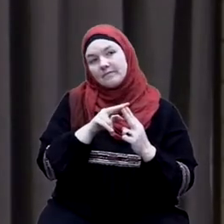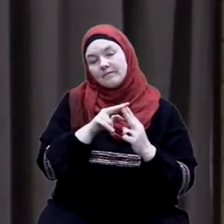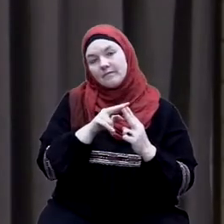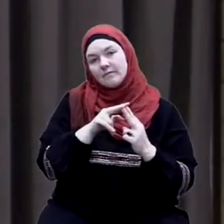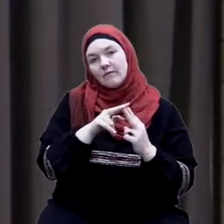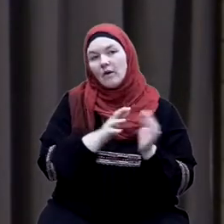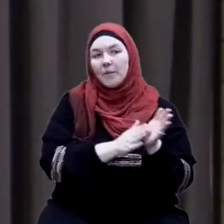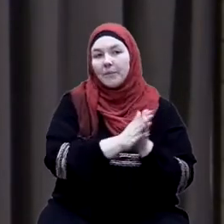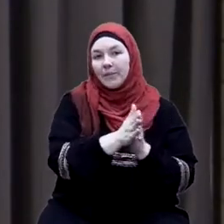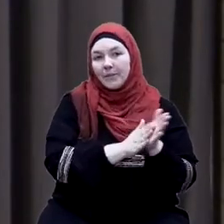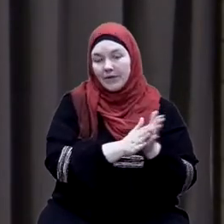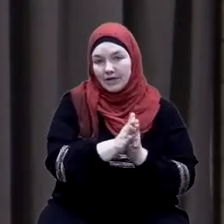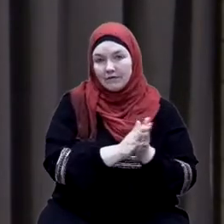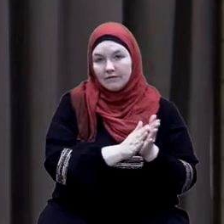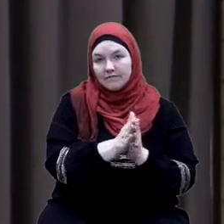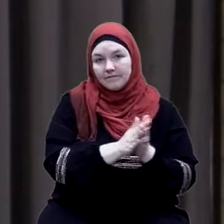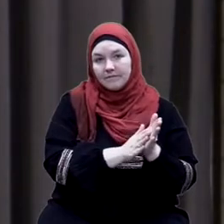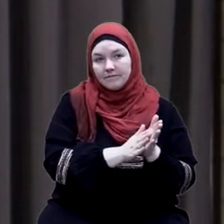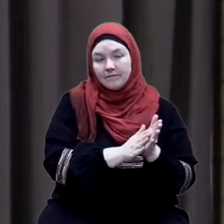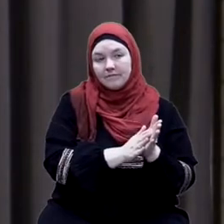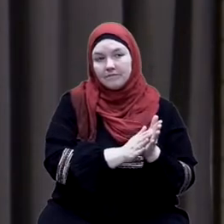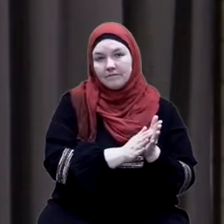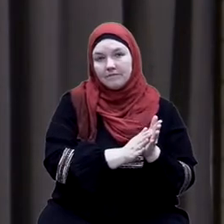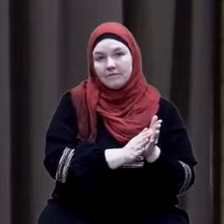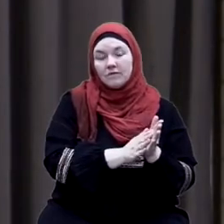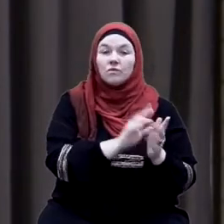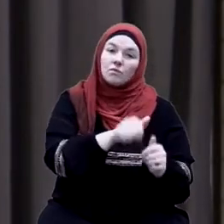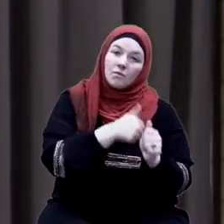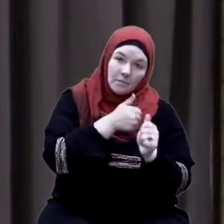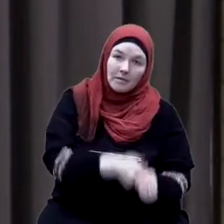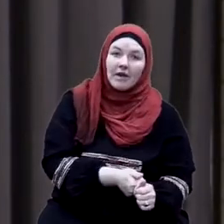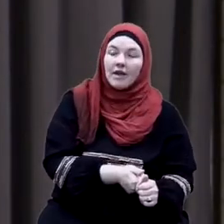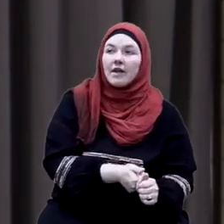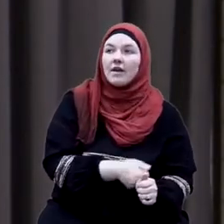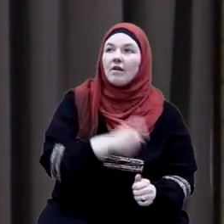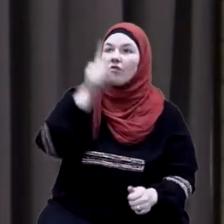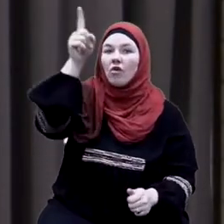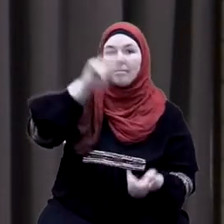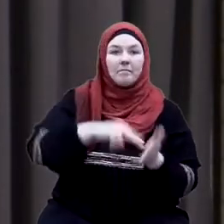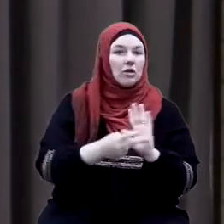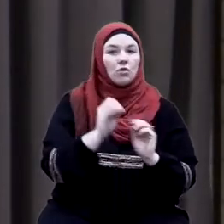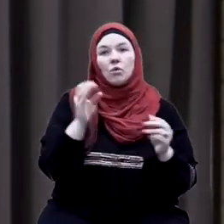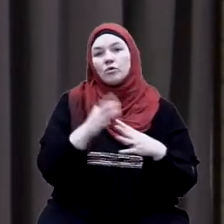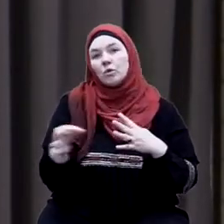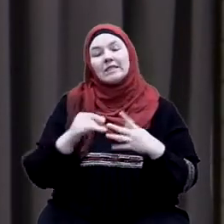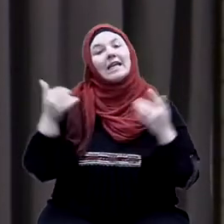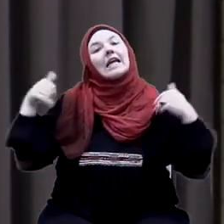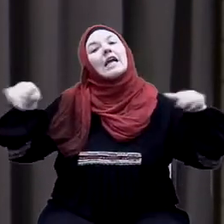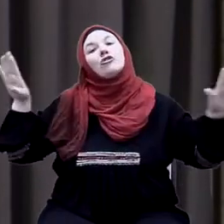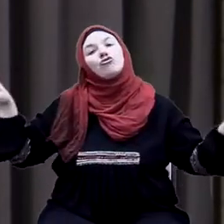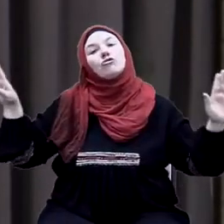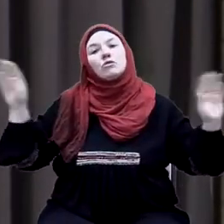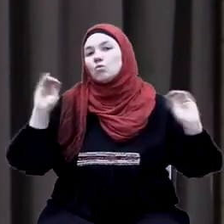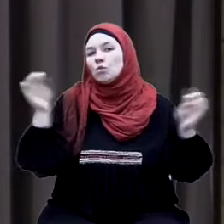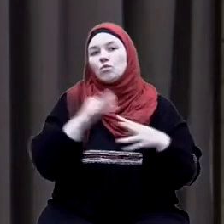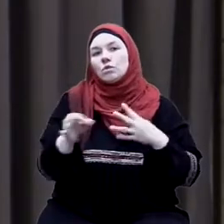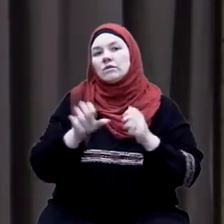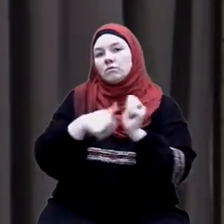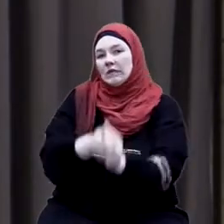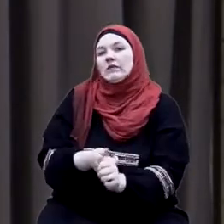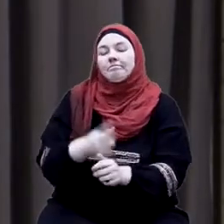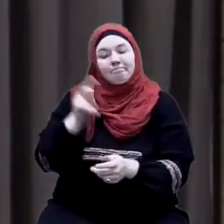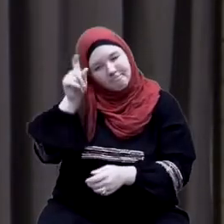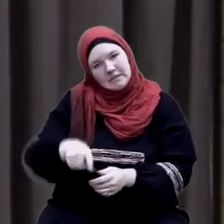compelled to obey Allah, they have no choice, like angels, or they have gone